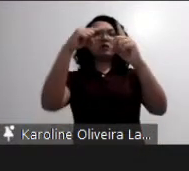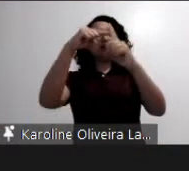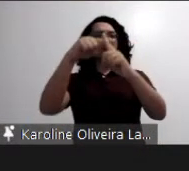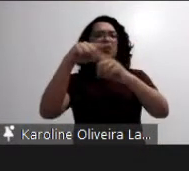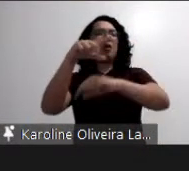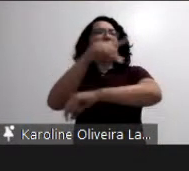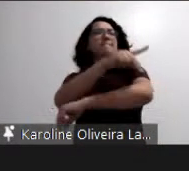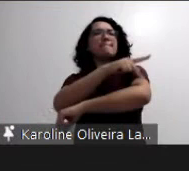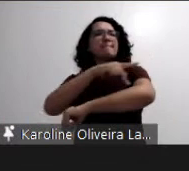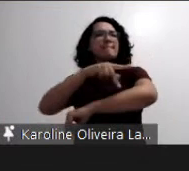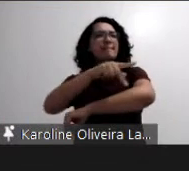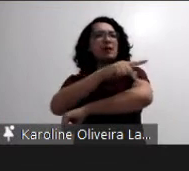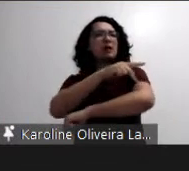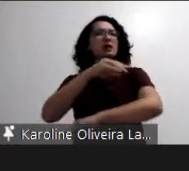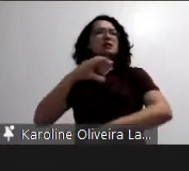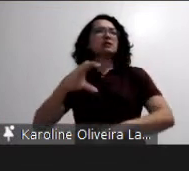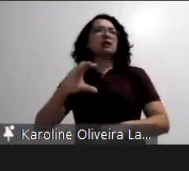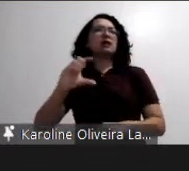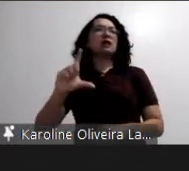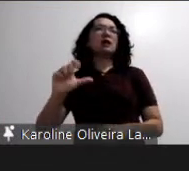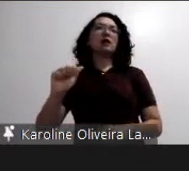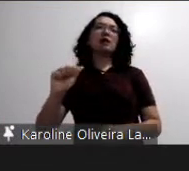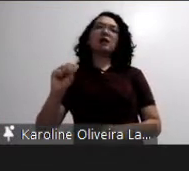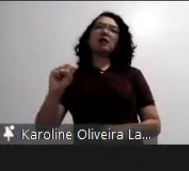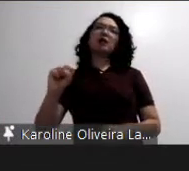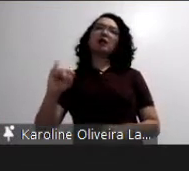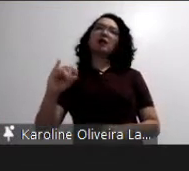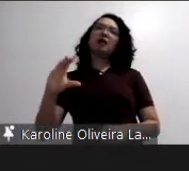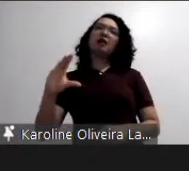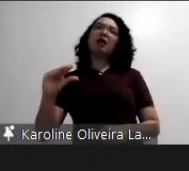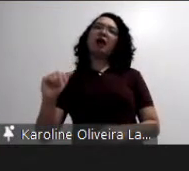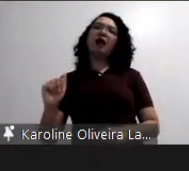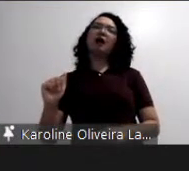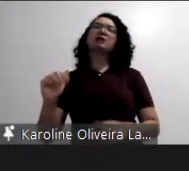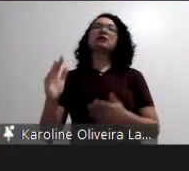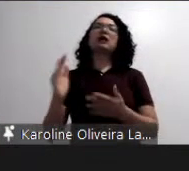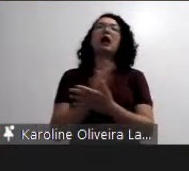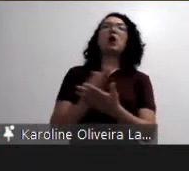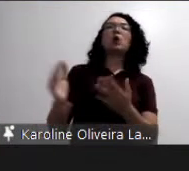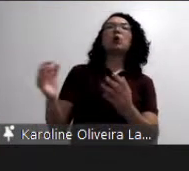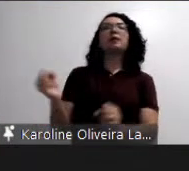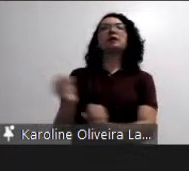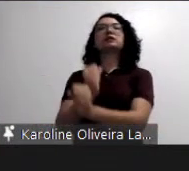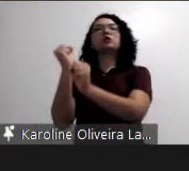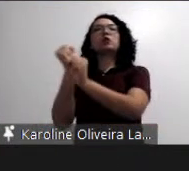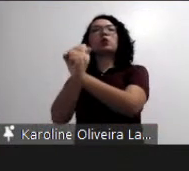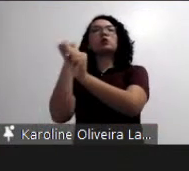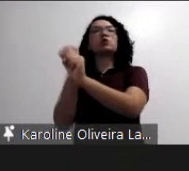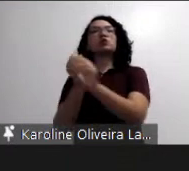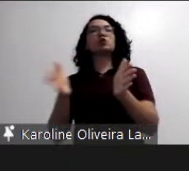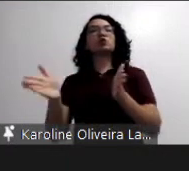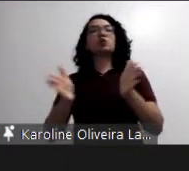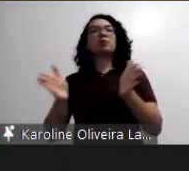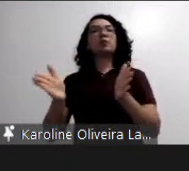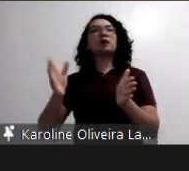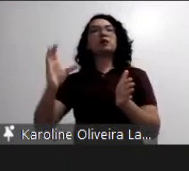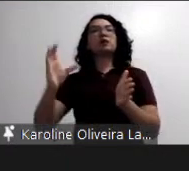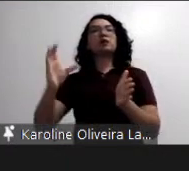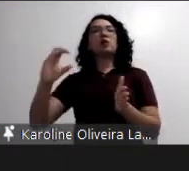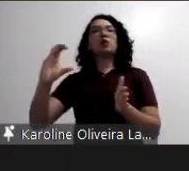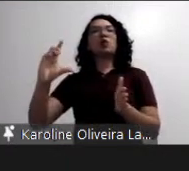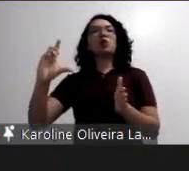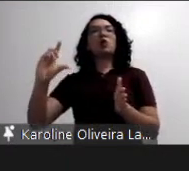period, but mostly much a lower density town still developing. A great shift